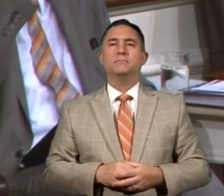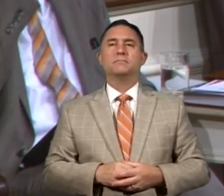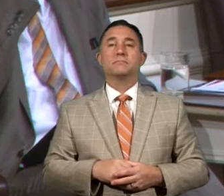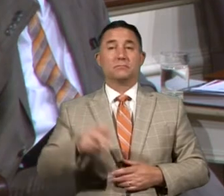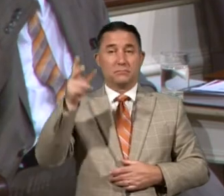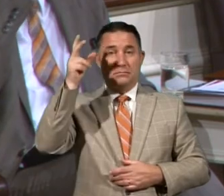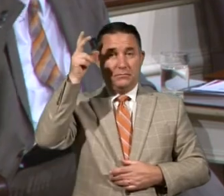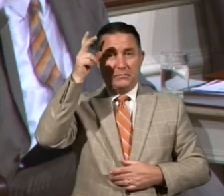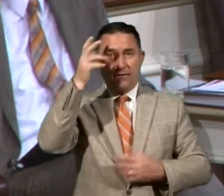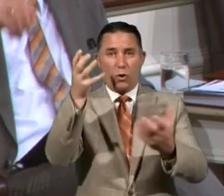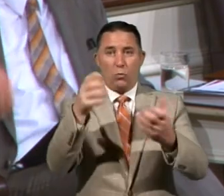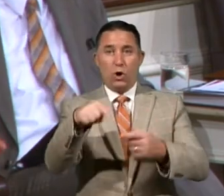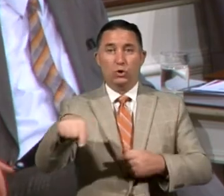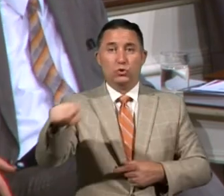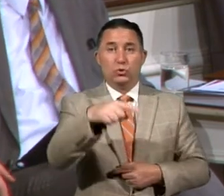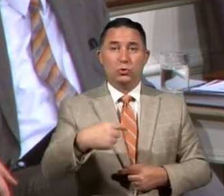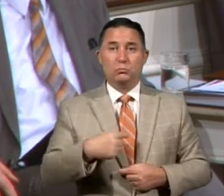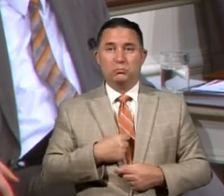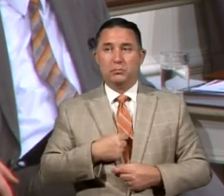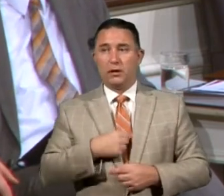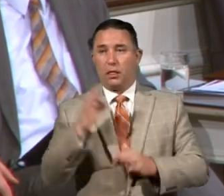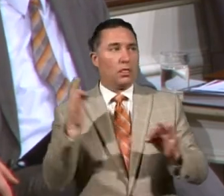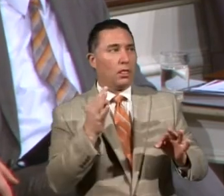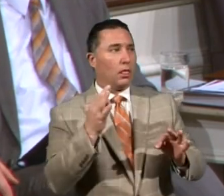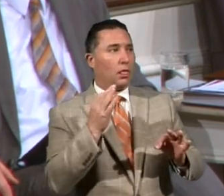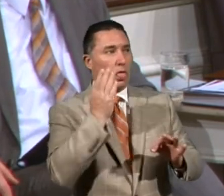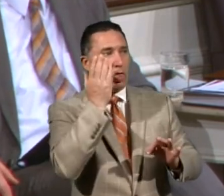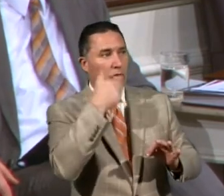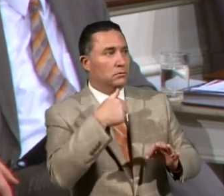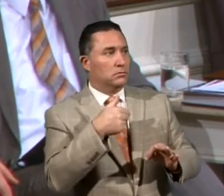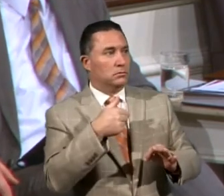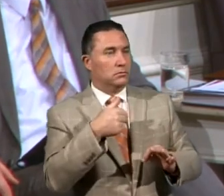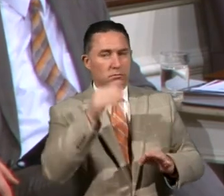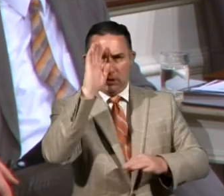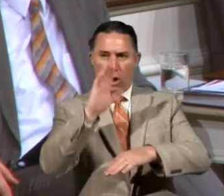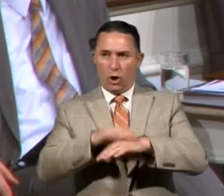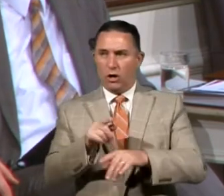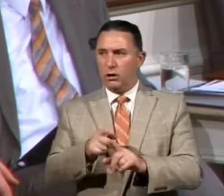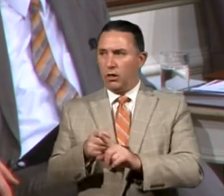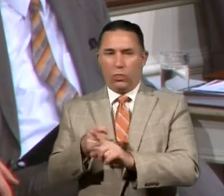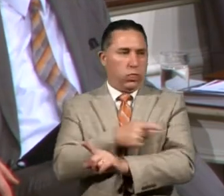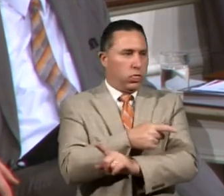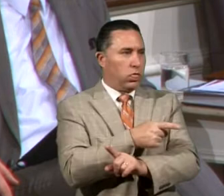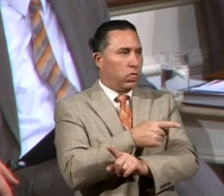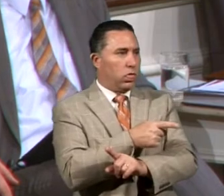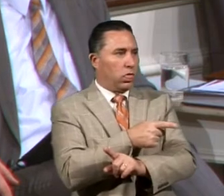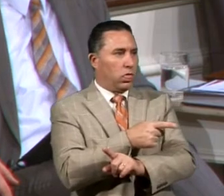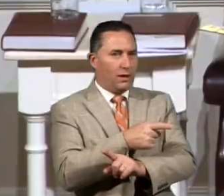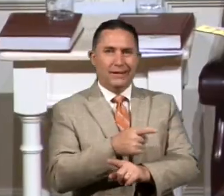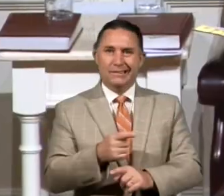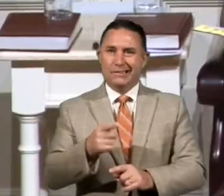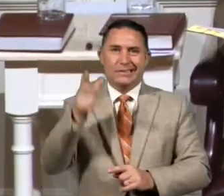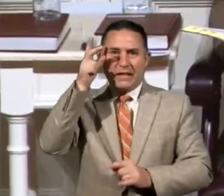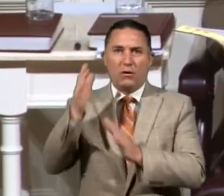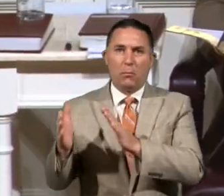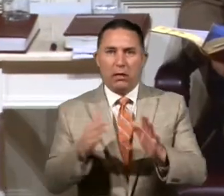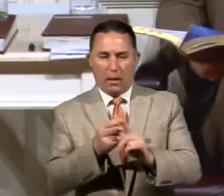The devil just wants you and me distracted from what God called us to do. That's his game